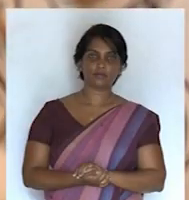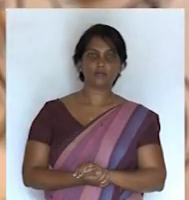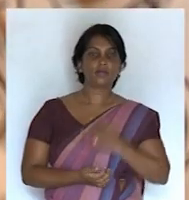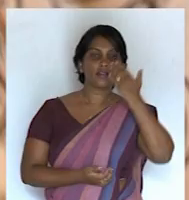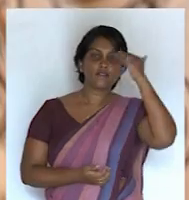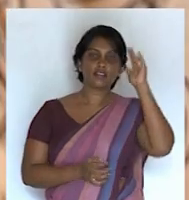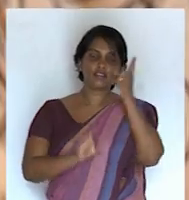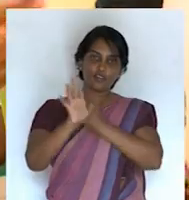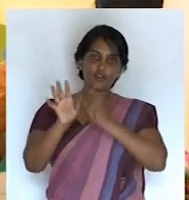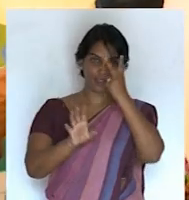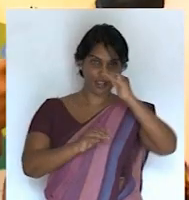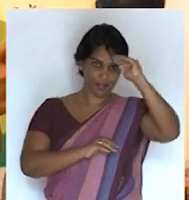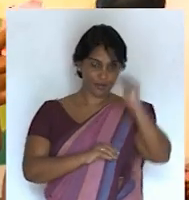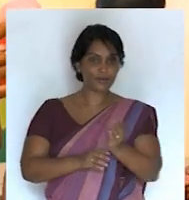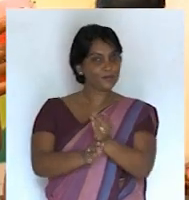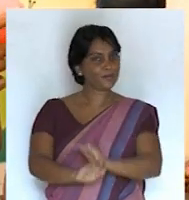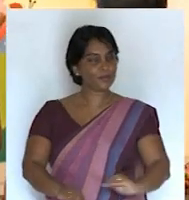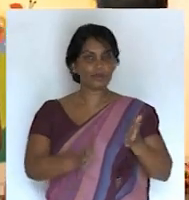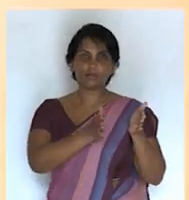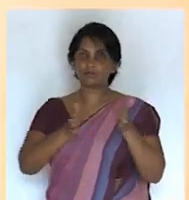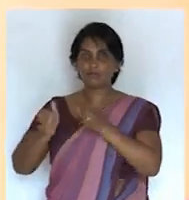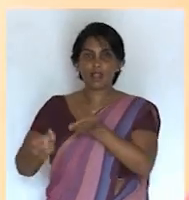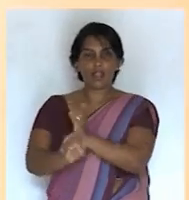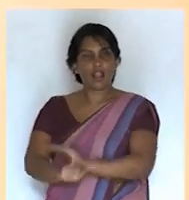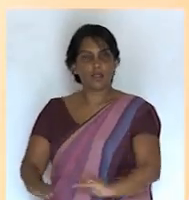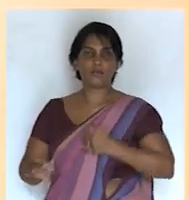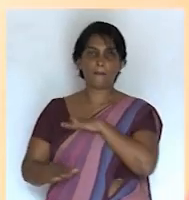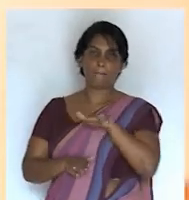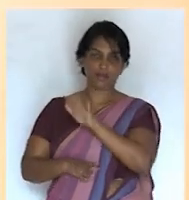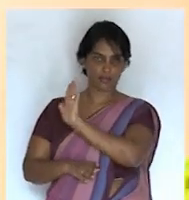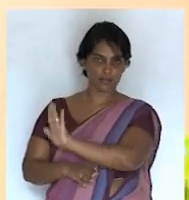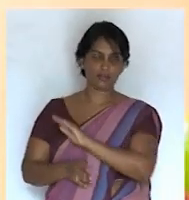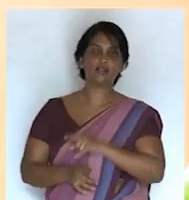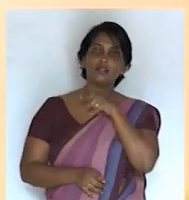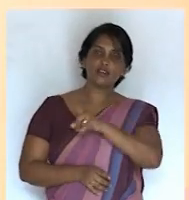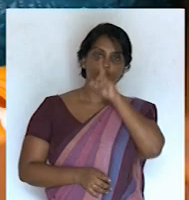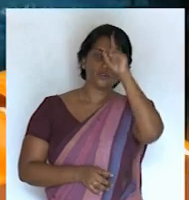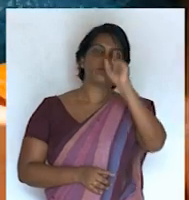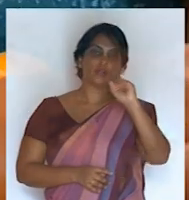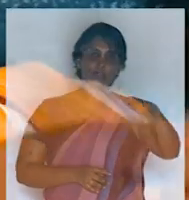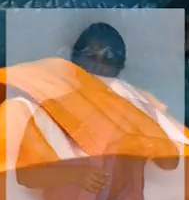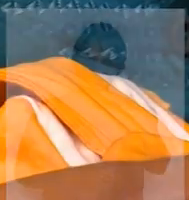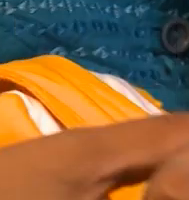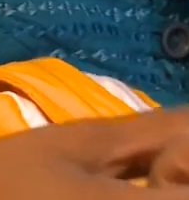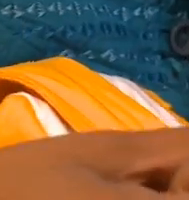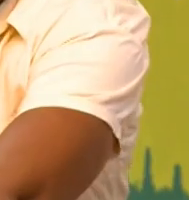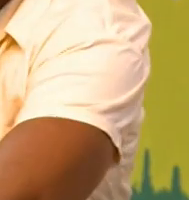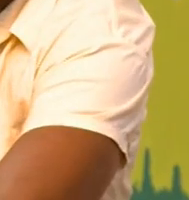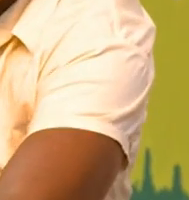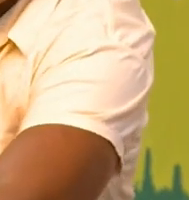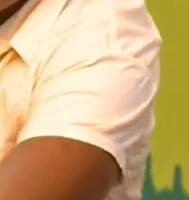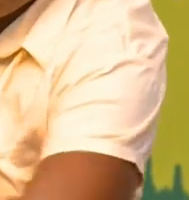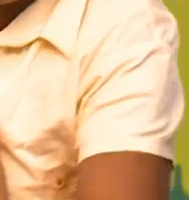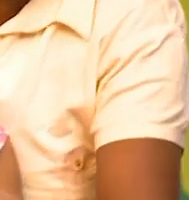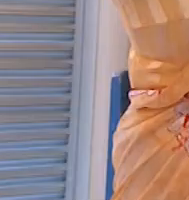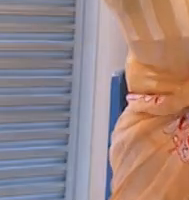Children below 2 years are referred to baby classes, which is functioned 2 days a week. Individual